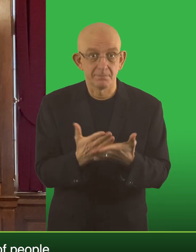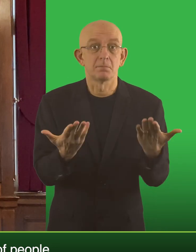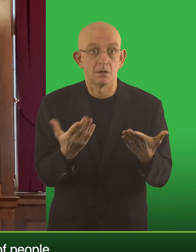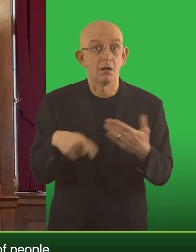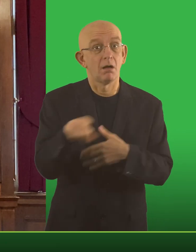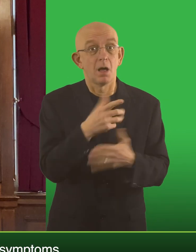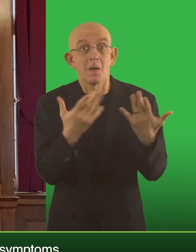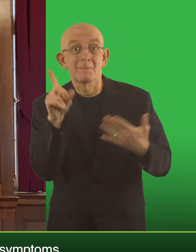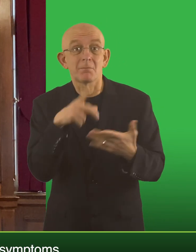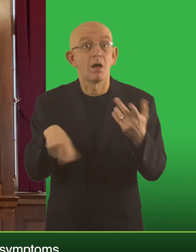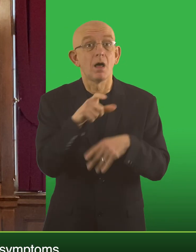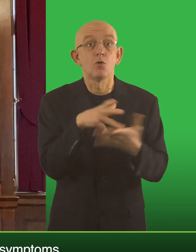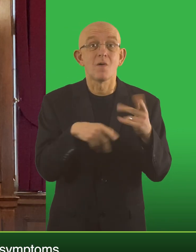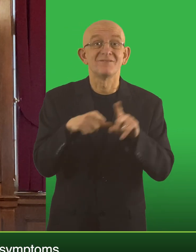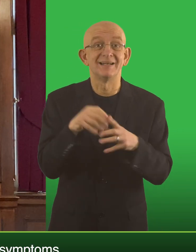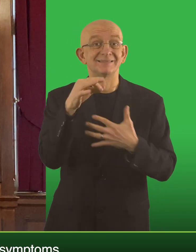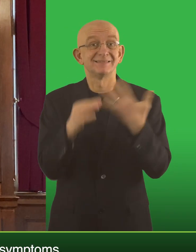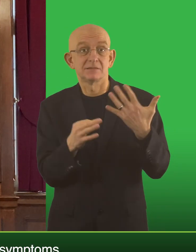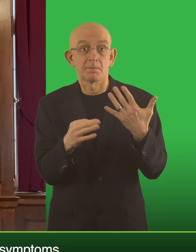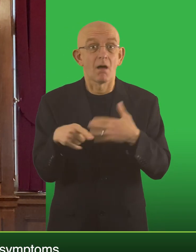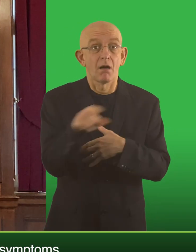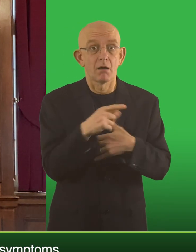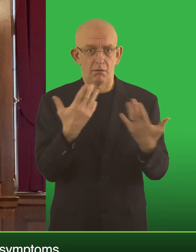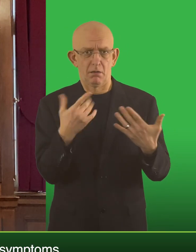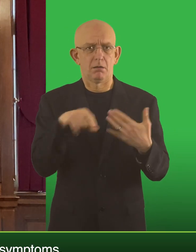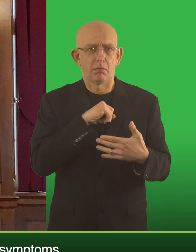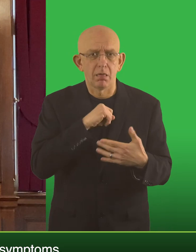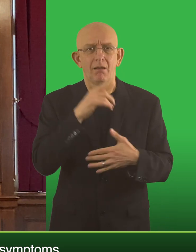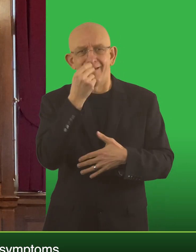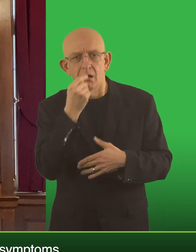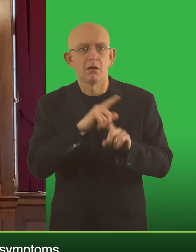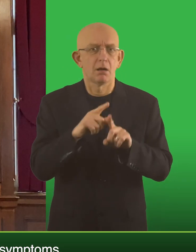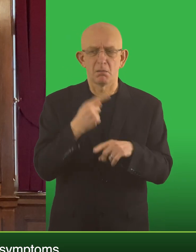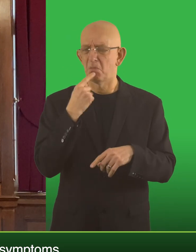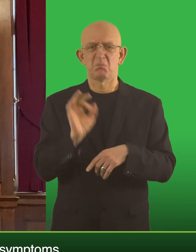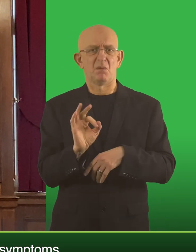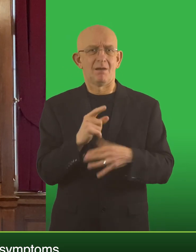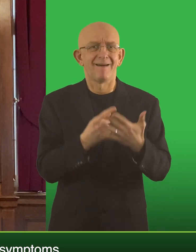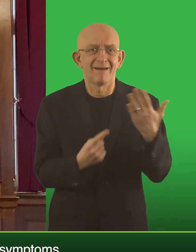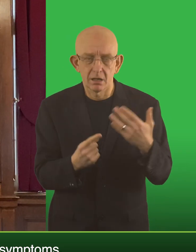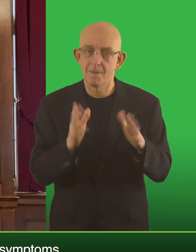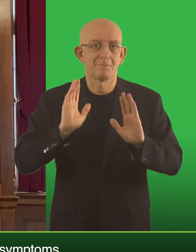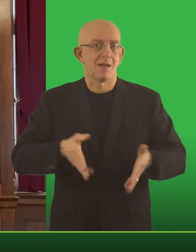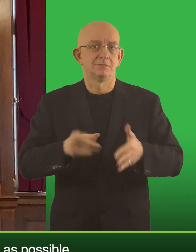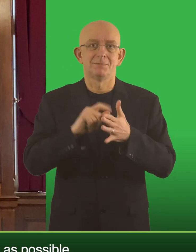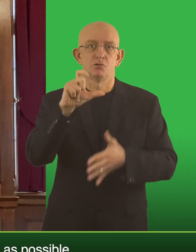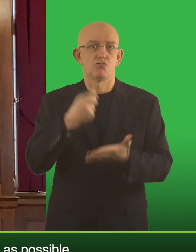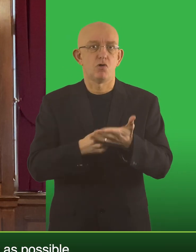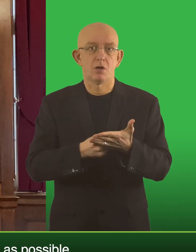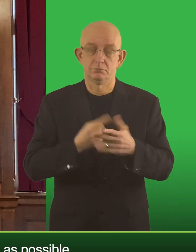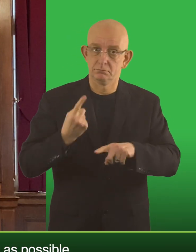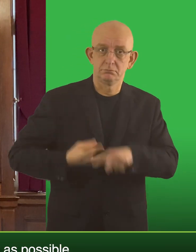COVID. However, anyone with COVID symptoms, most obviously cough, fever or loss of taste and smell,